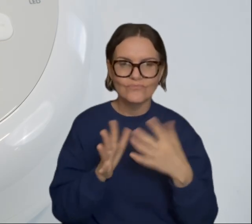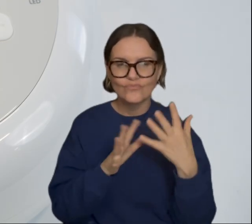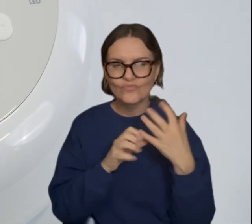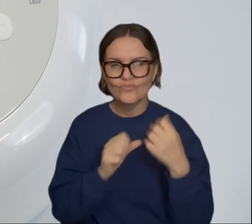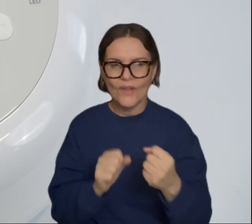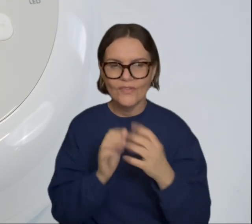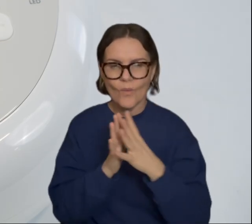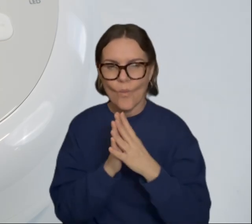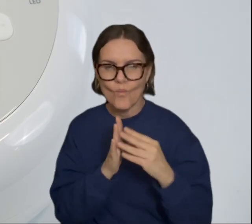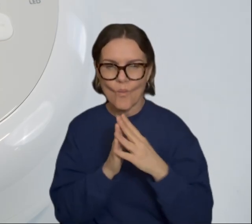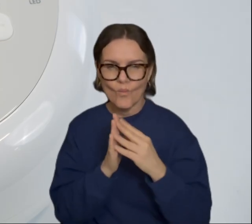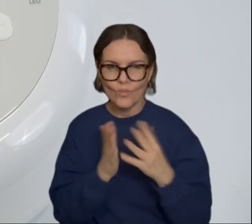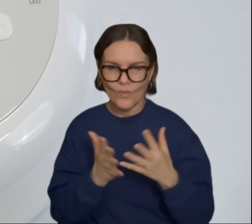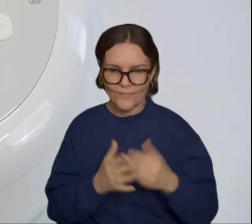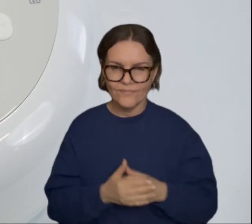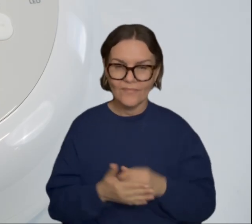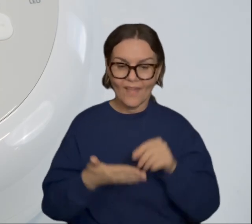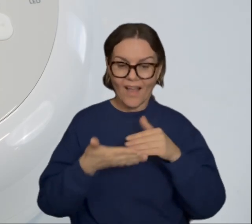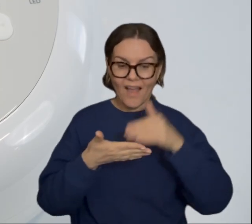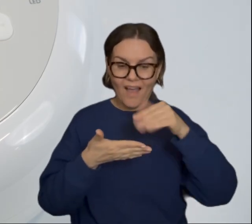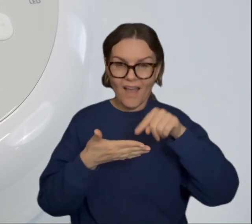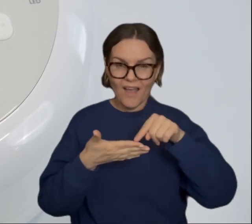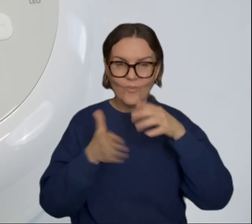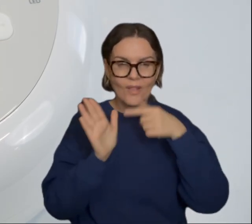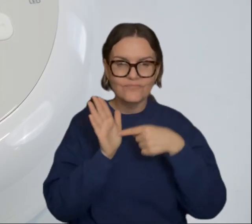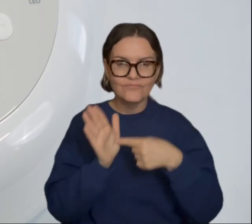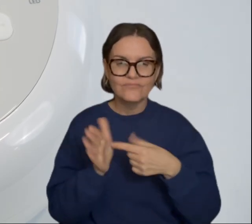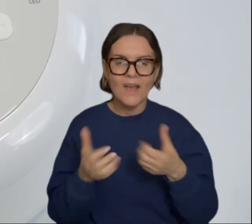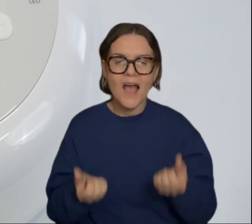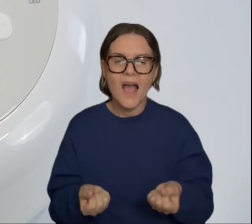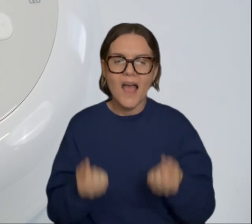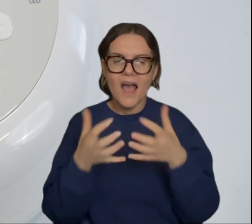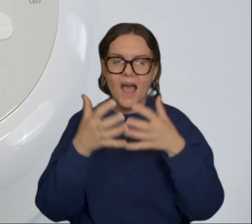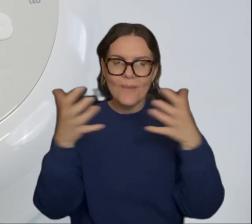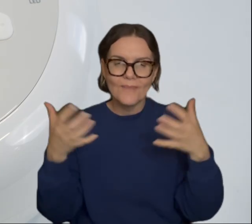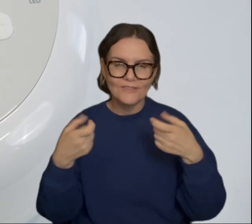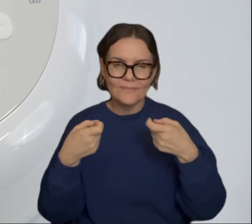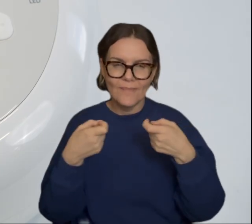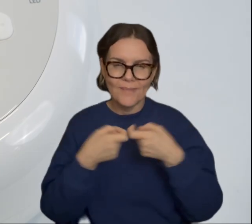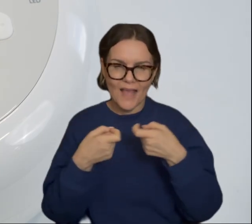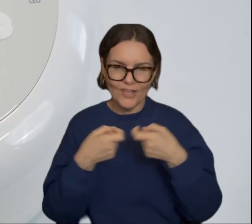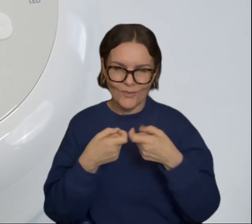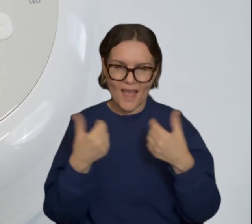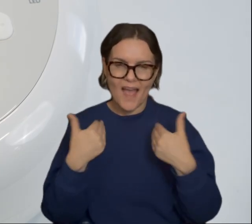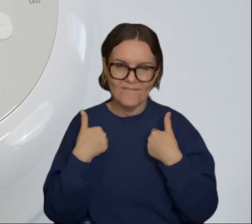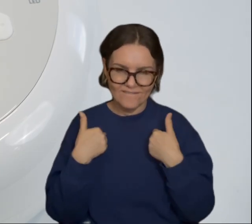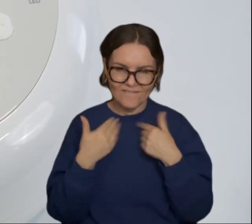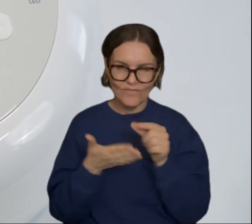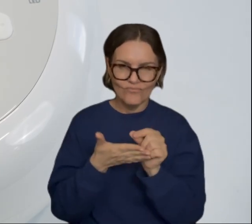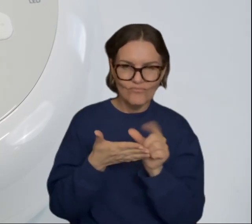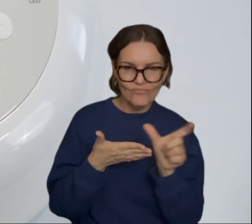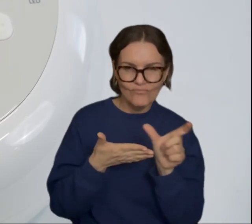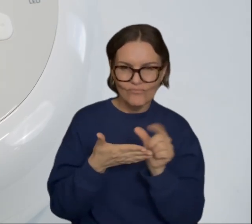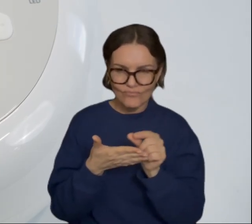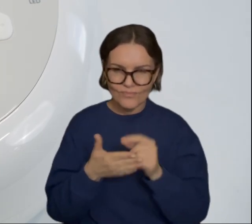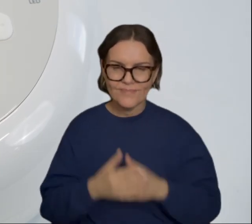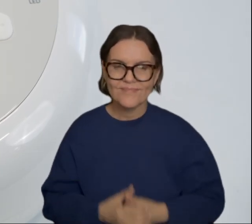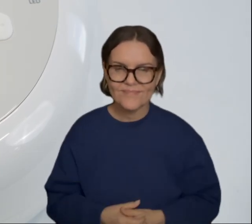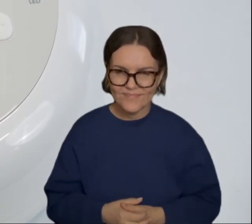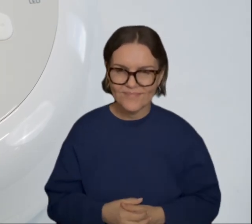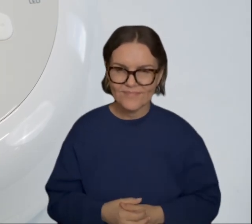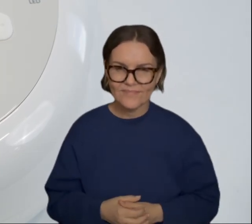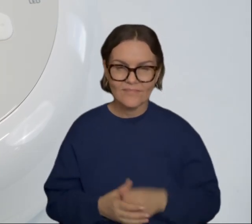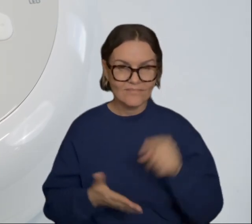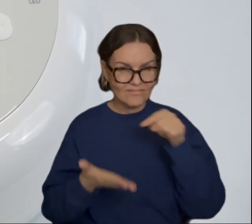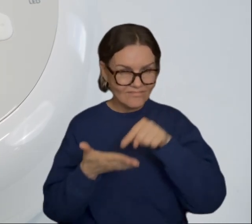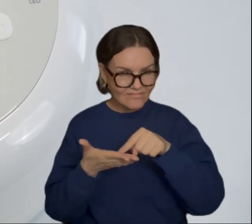what suction strength or level you have it on, as well as an indicator for the battery life for the Cimilre S6 Plus. The last thing